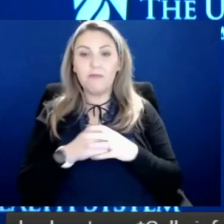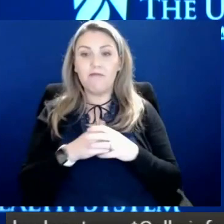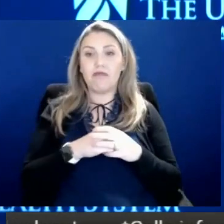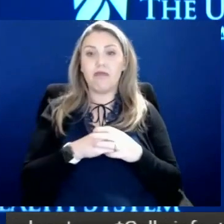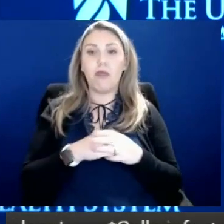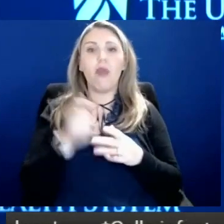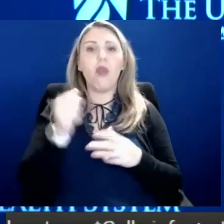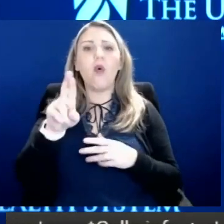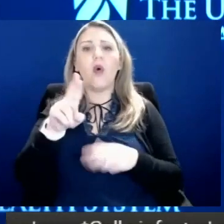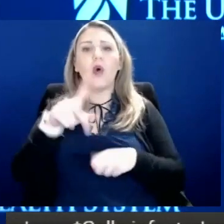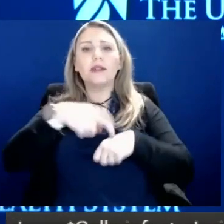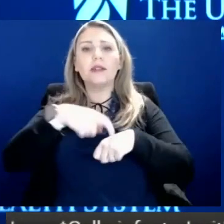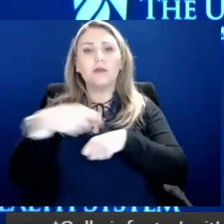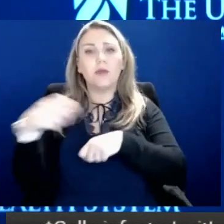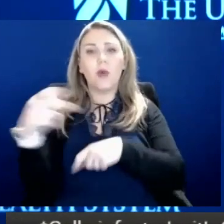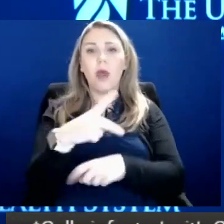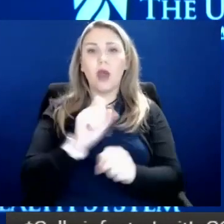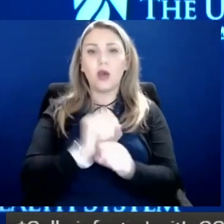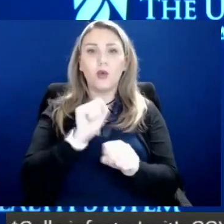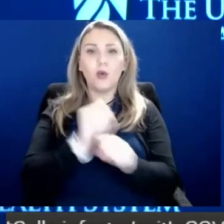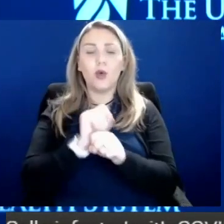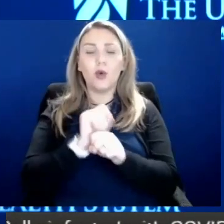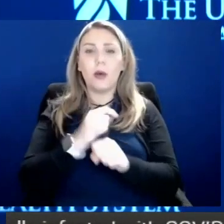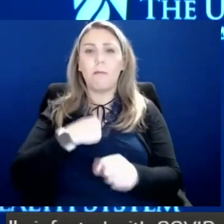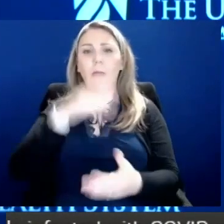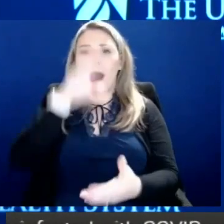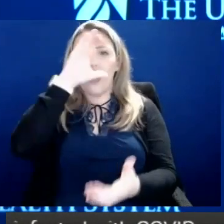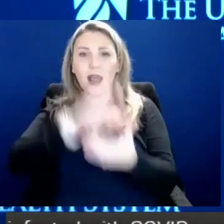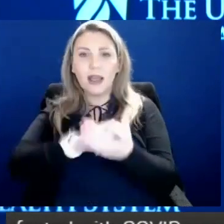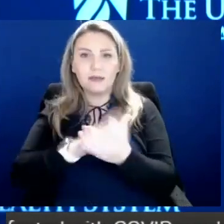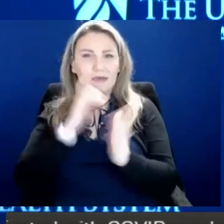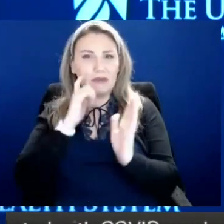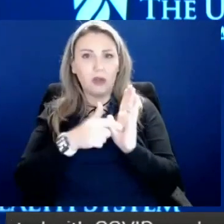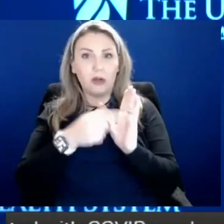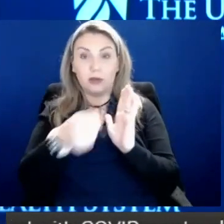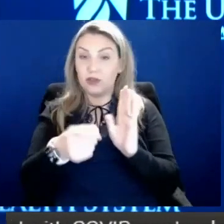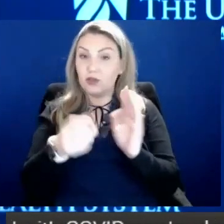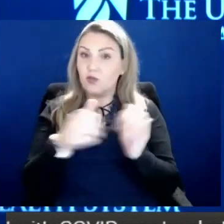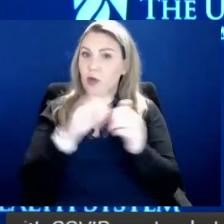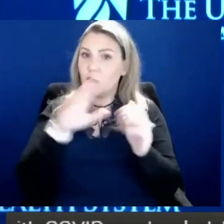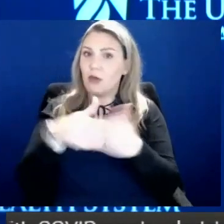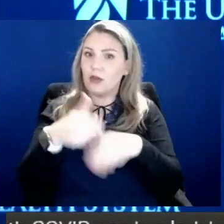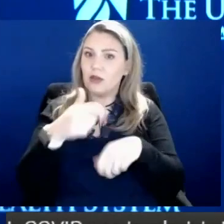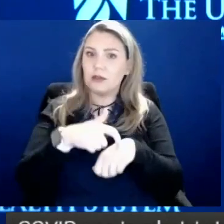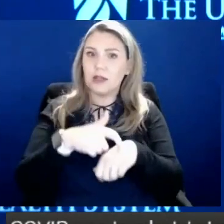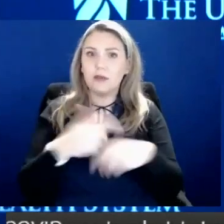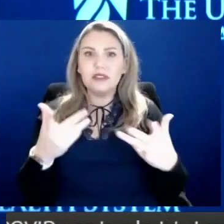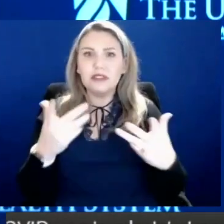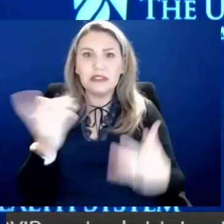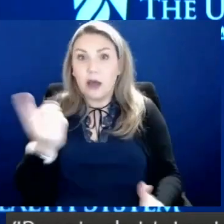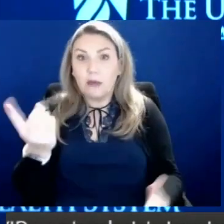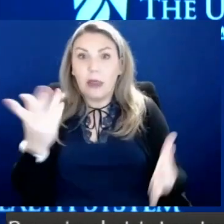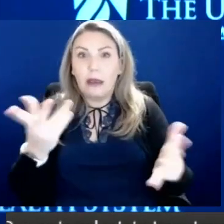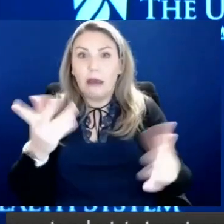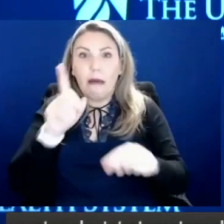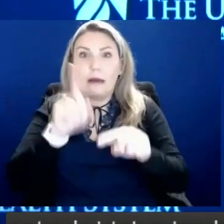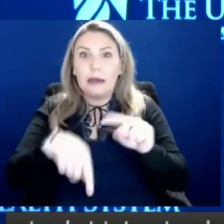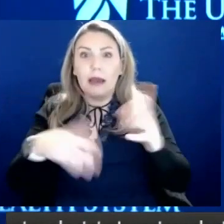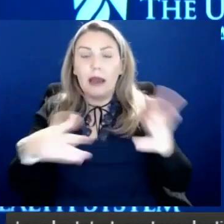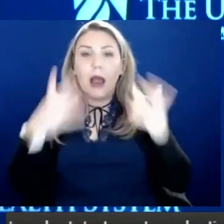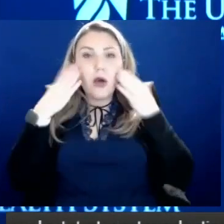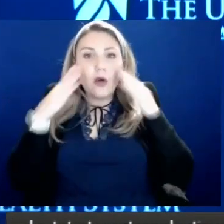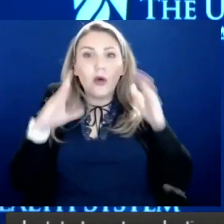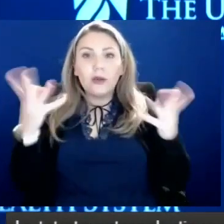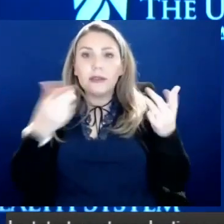go back to work, my husband kept noticing it because he's with me all the time. And he was like, you're just not something, I can't get to you. He couldn't like reach